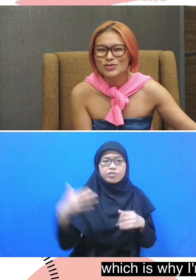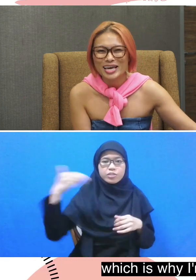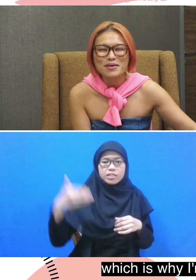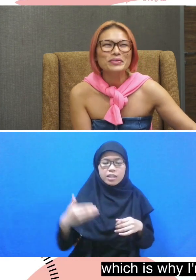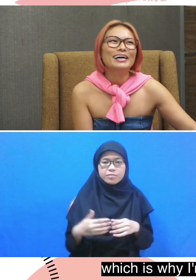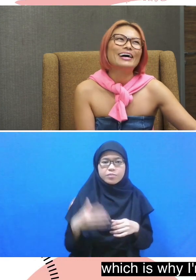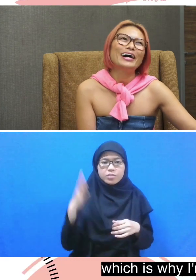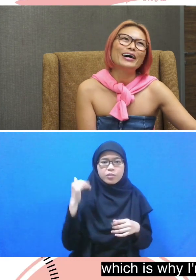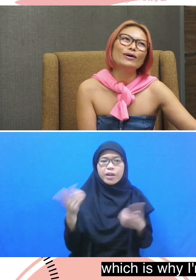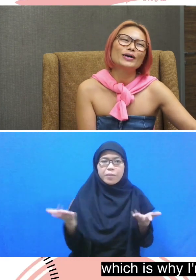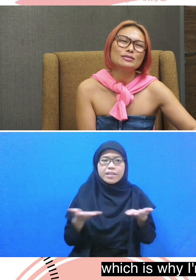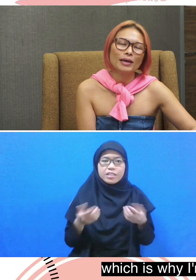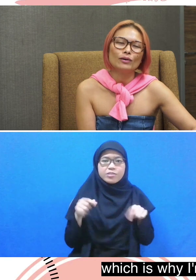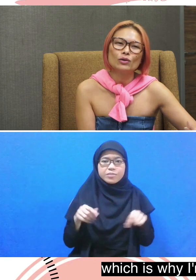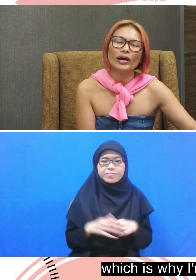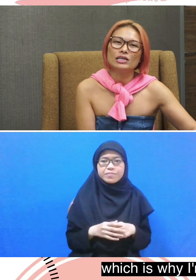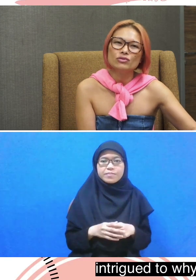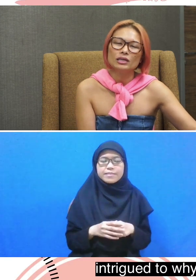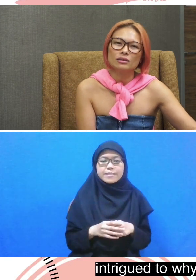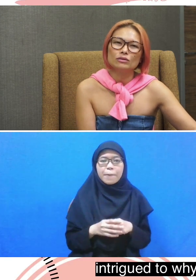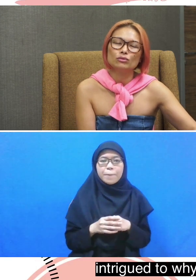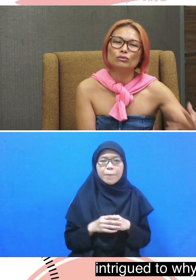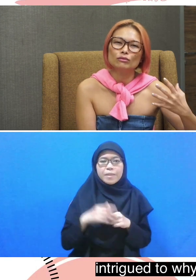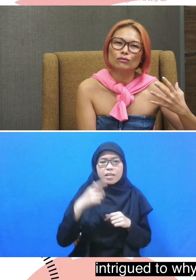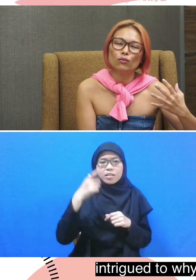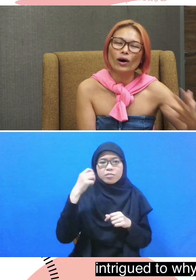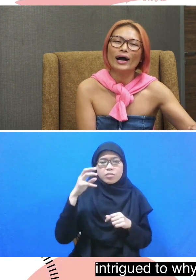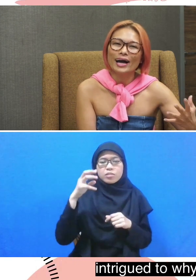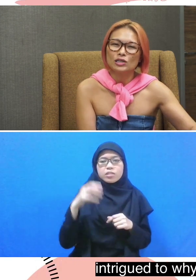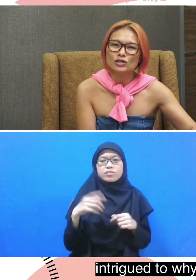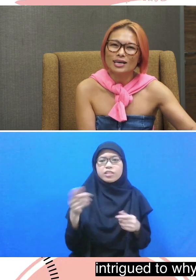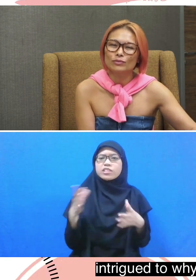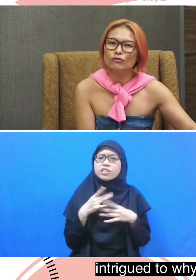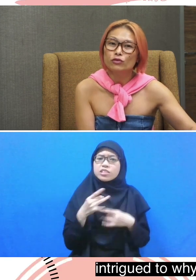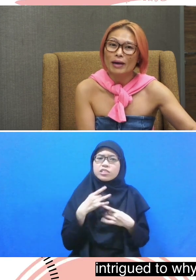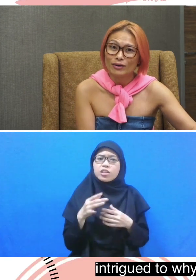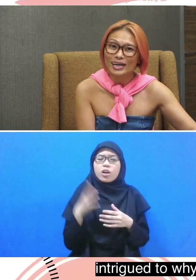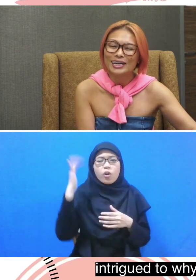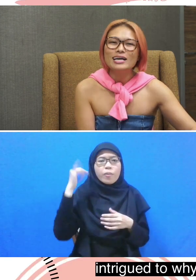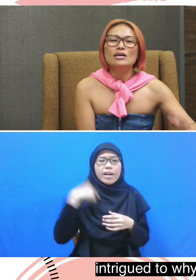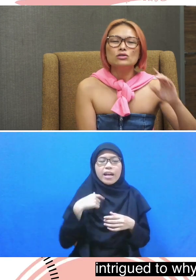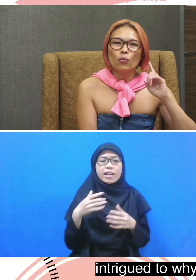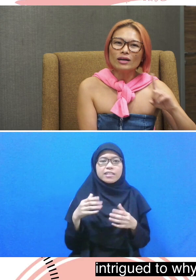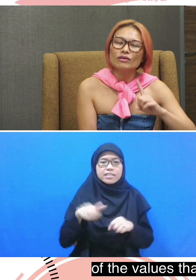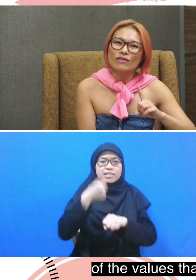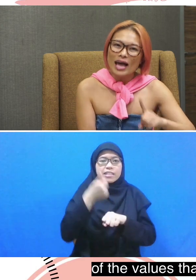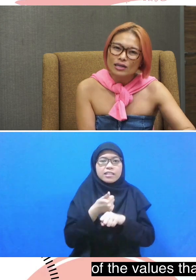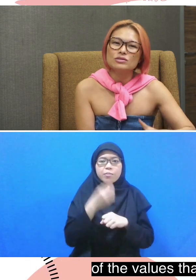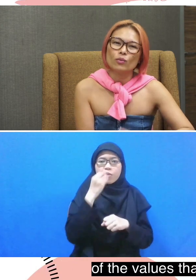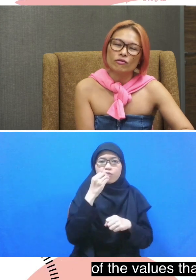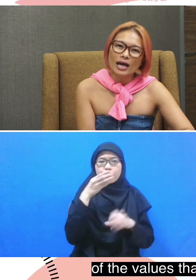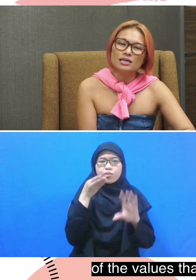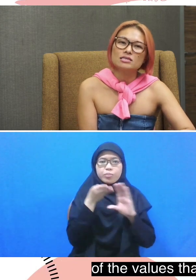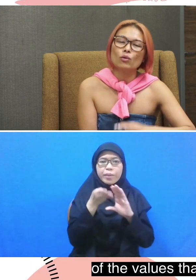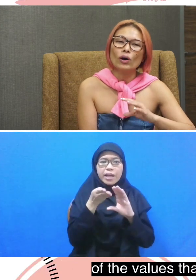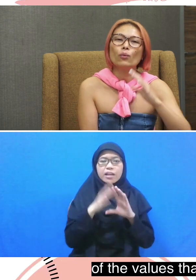here today, because Mayo was quite intrigued to why I actually set up the food bank, right? So one of the values that